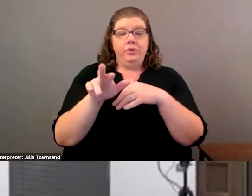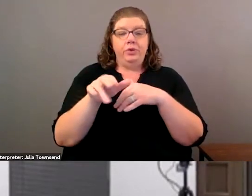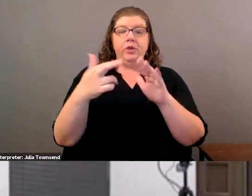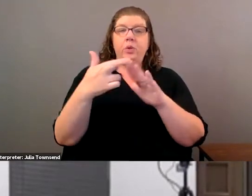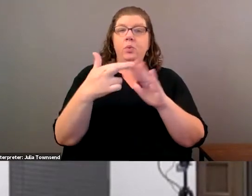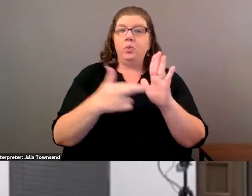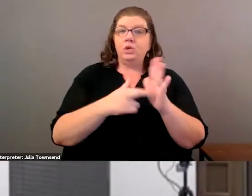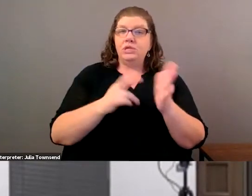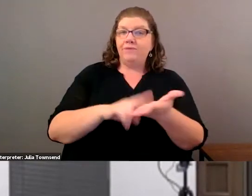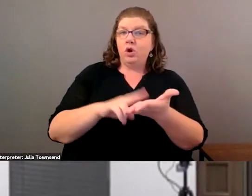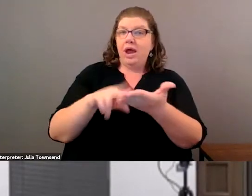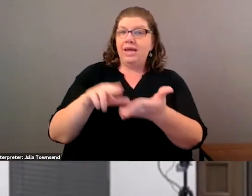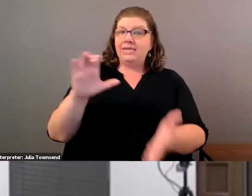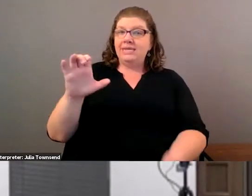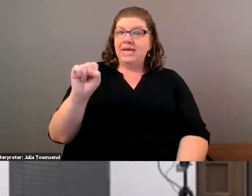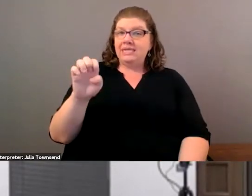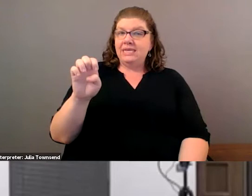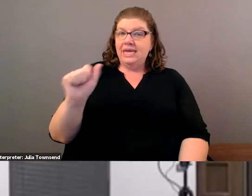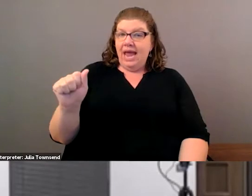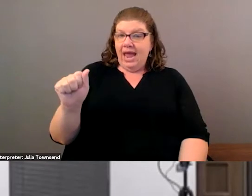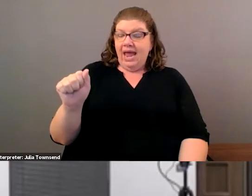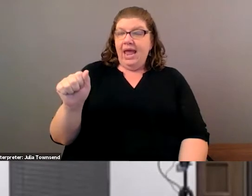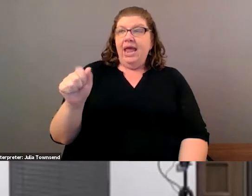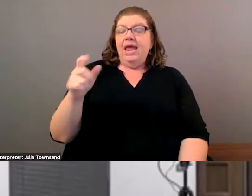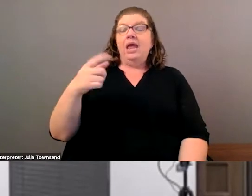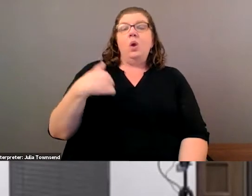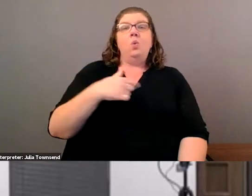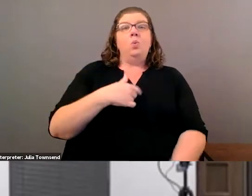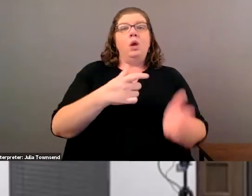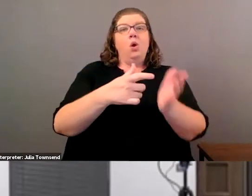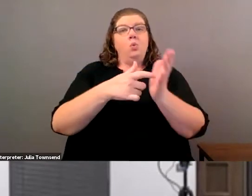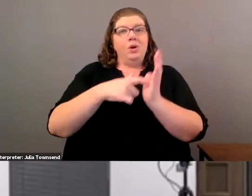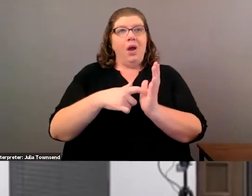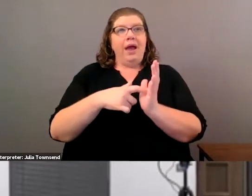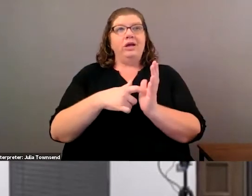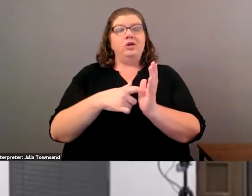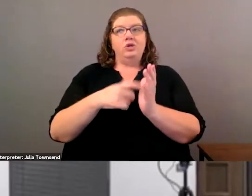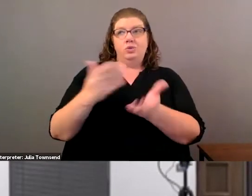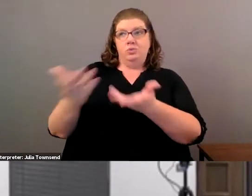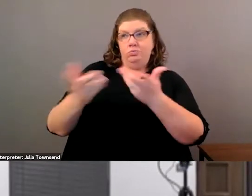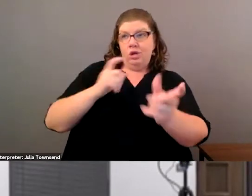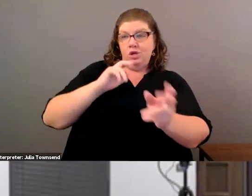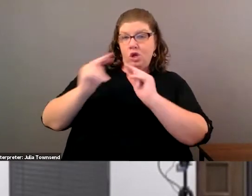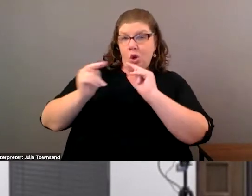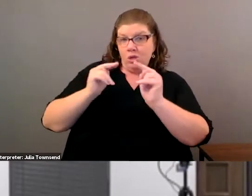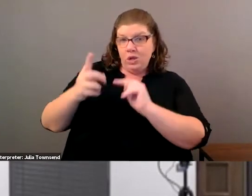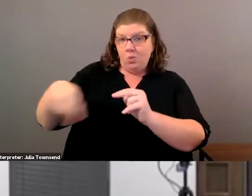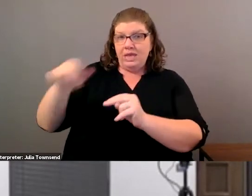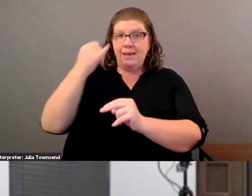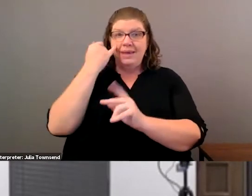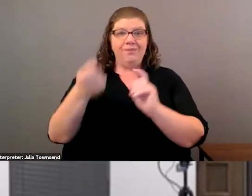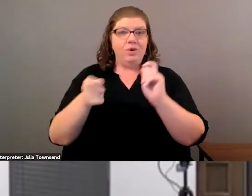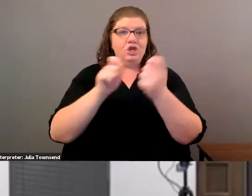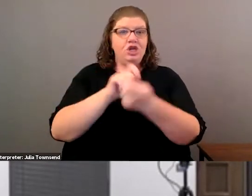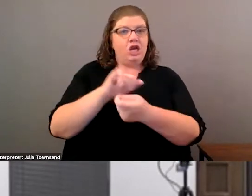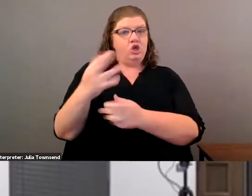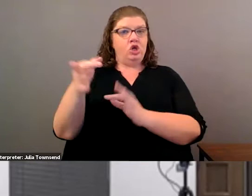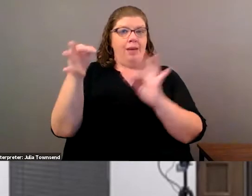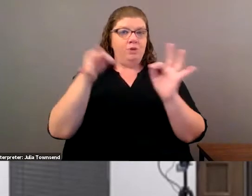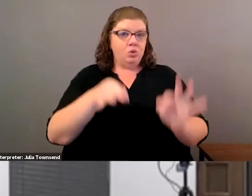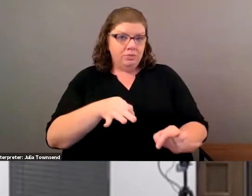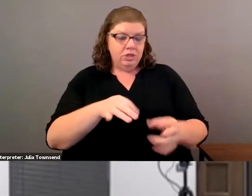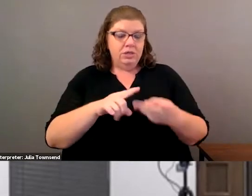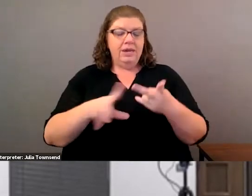of our contract, CSEA, we require to negotiate with them if we change job descriptions or add